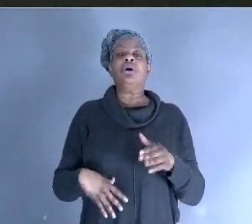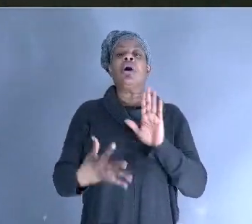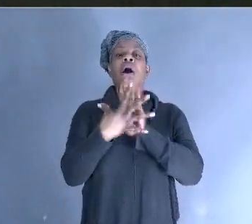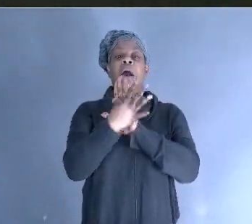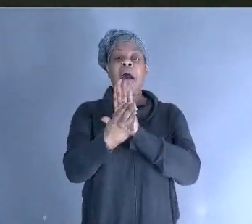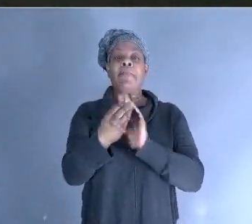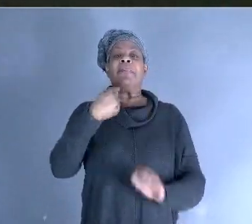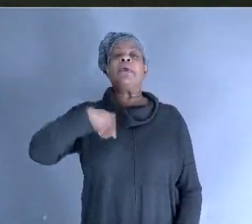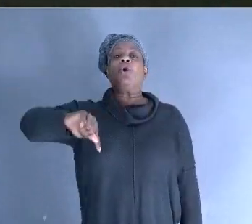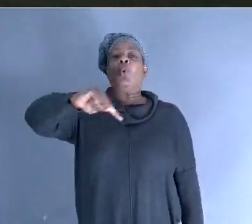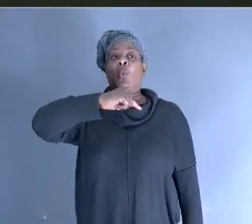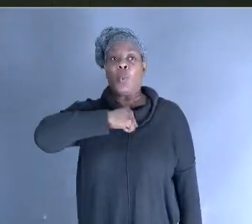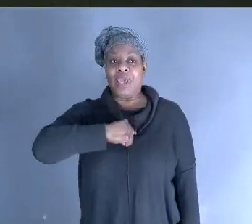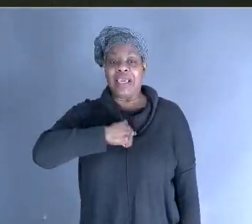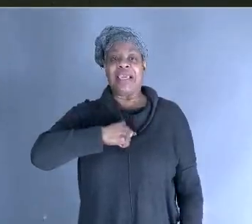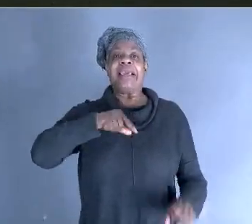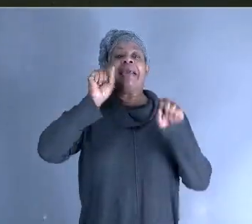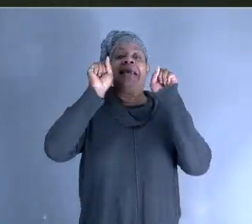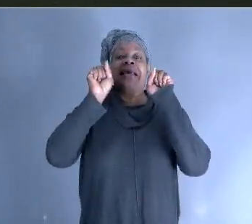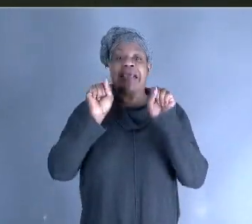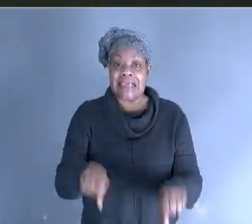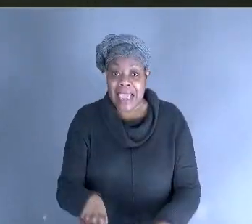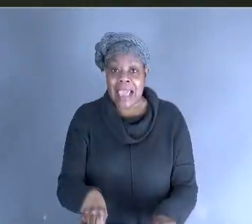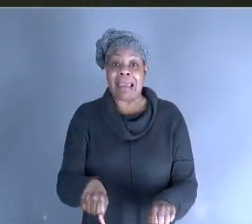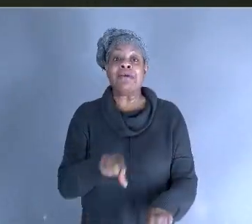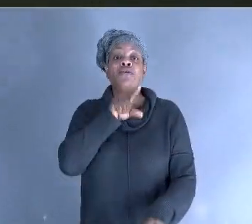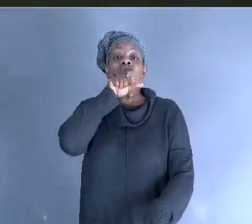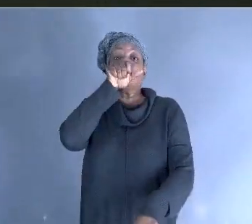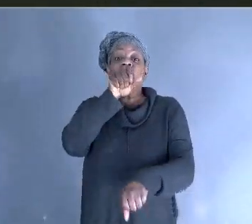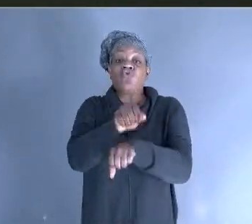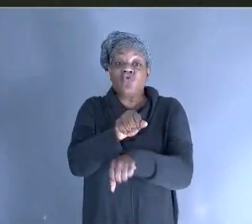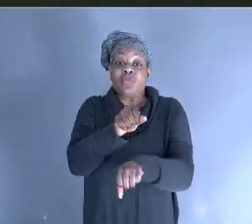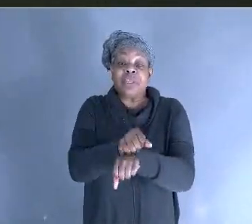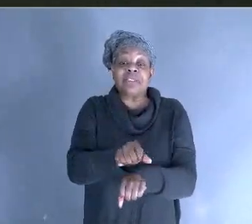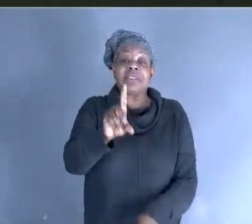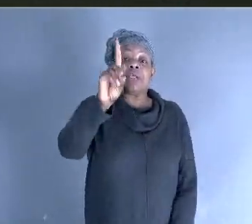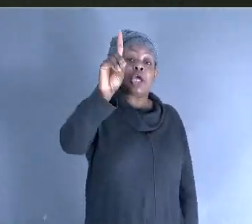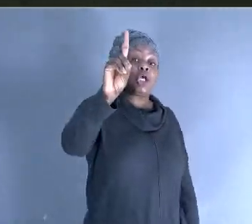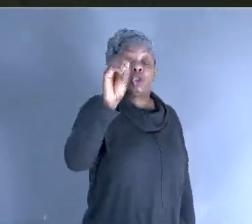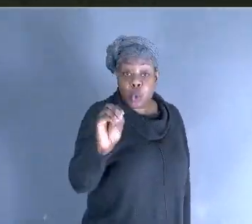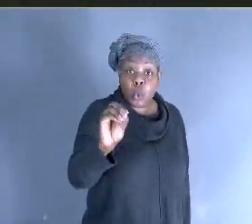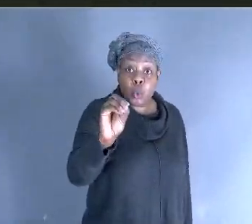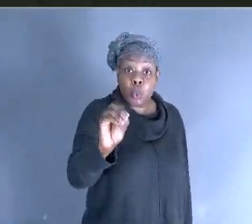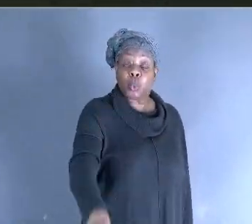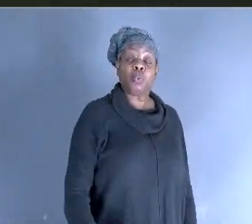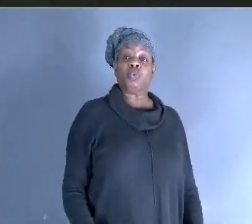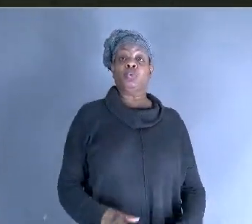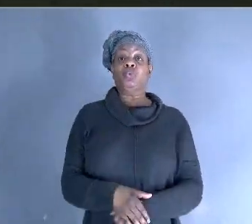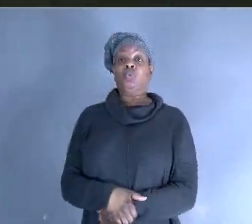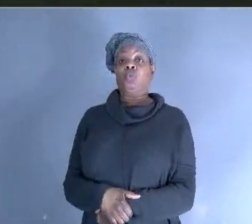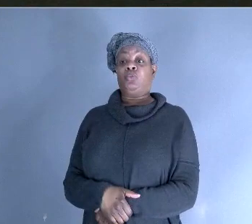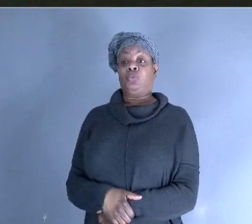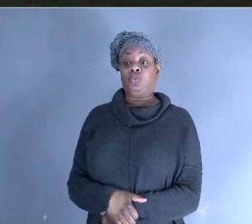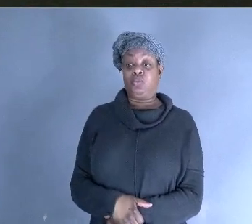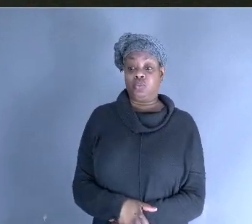We can. Someone say we can. We can certainly do it.